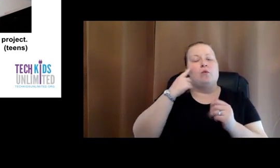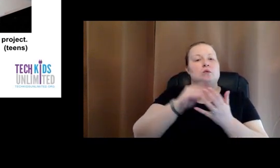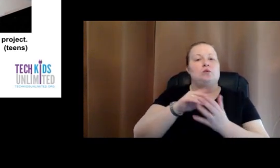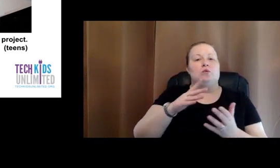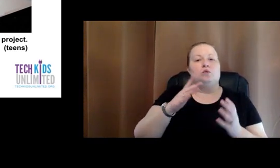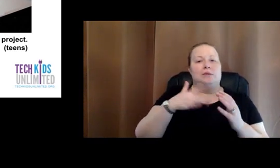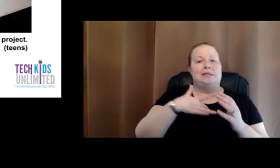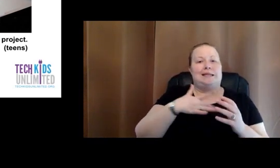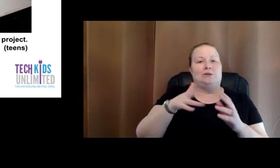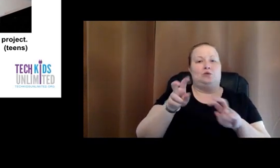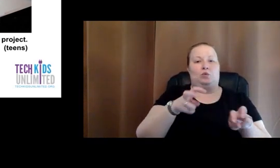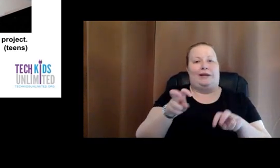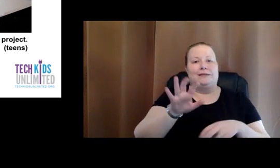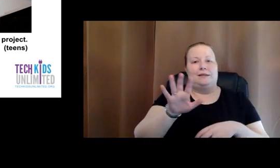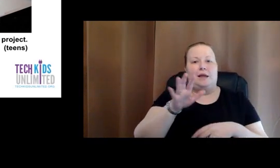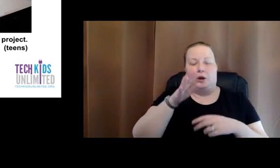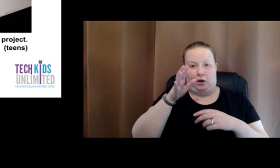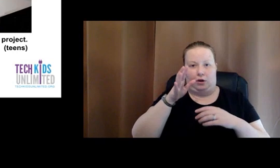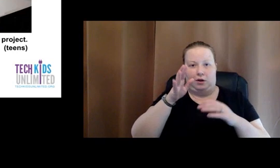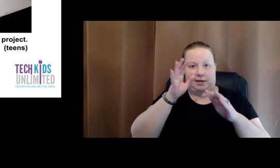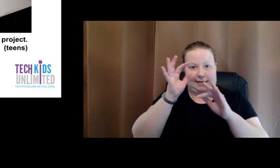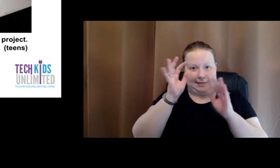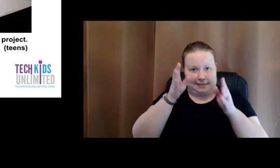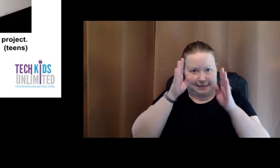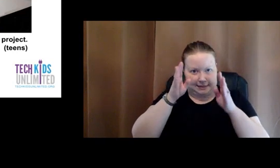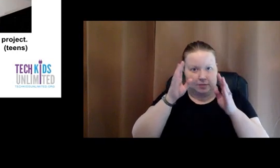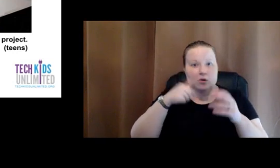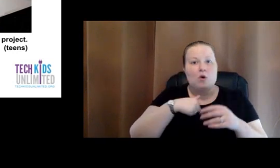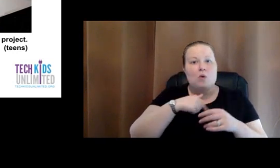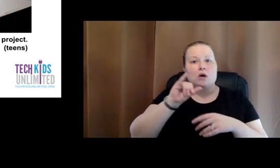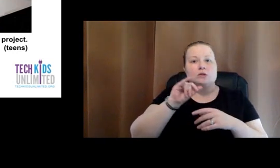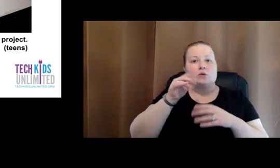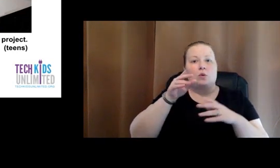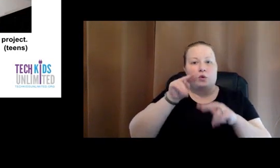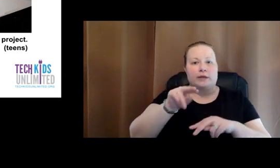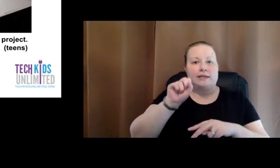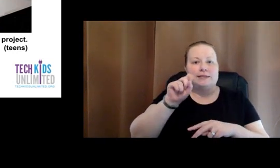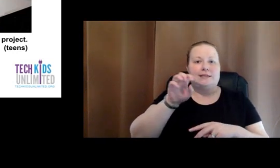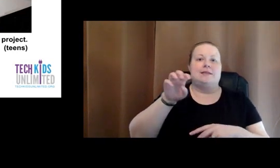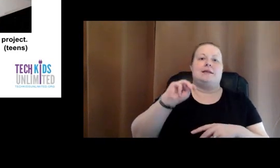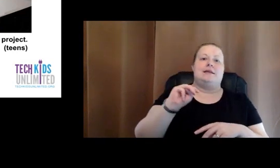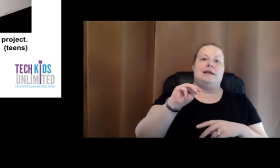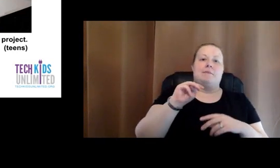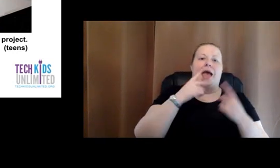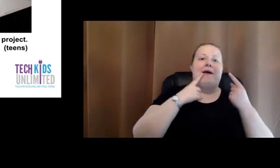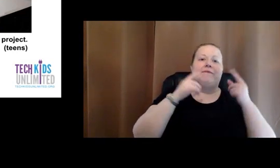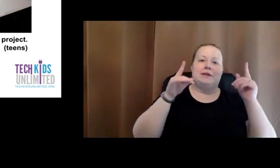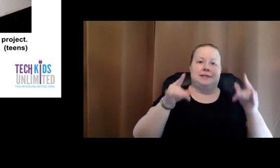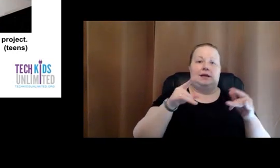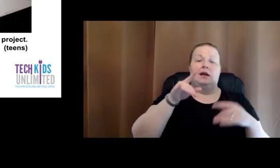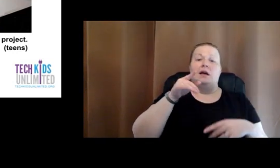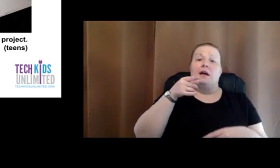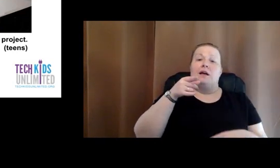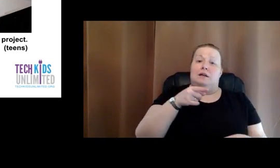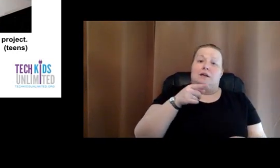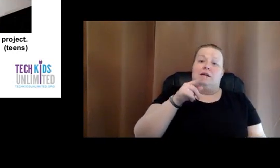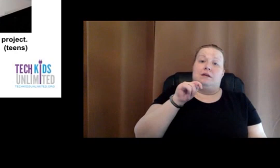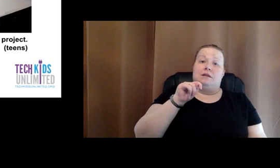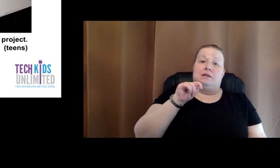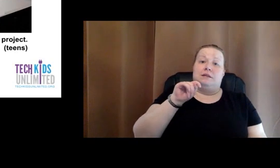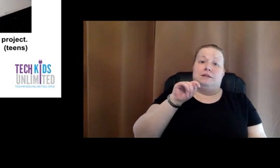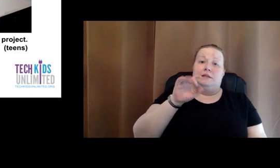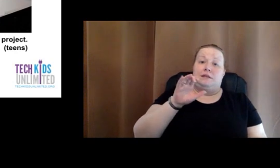We're also looking at STEM self-efficacy at TKU. Does the TKU program improve computational